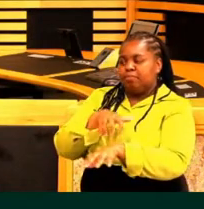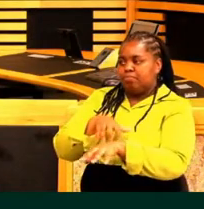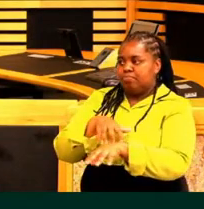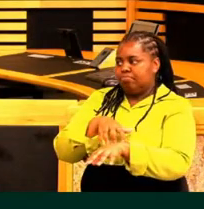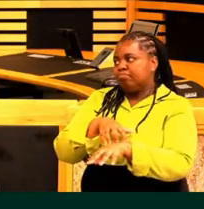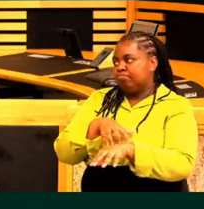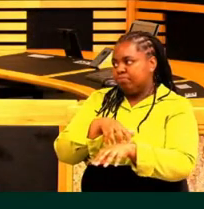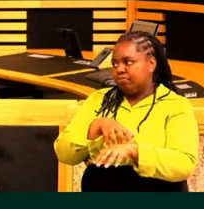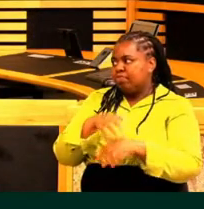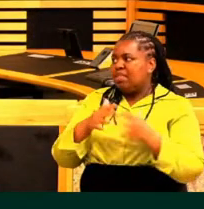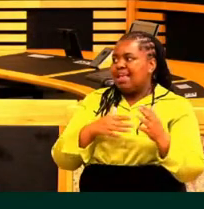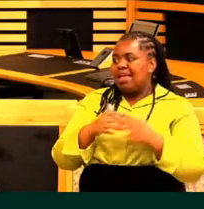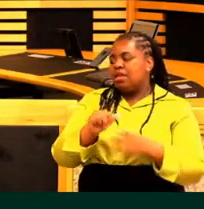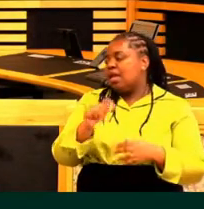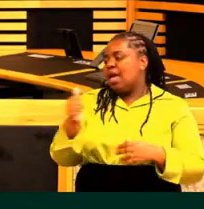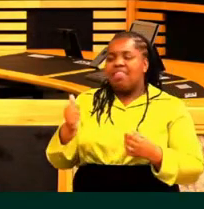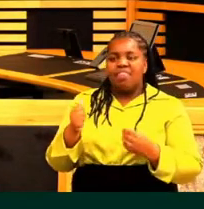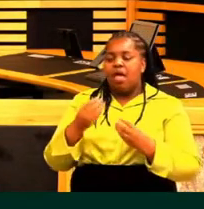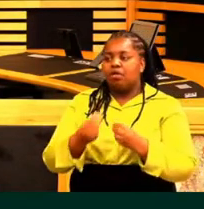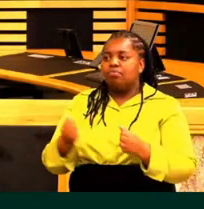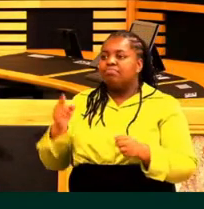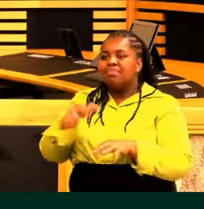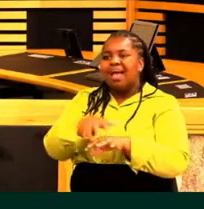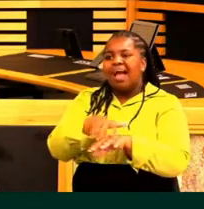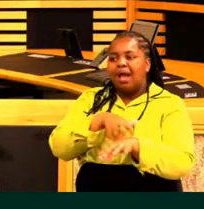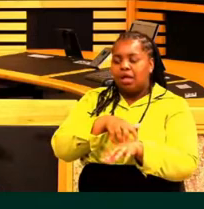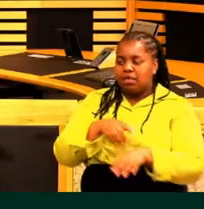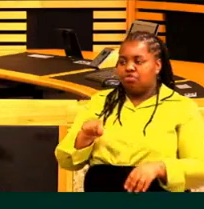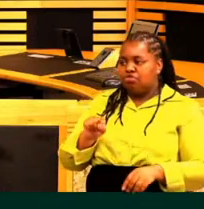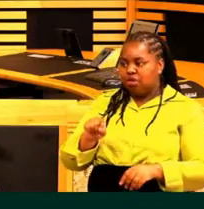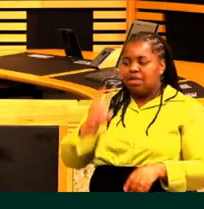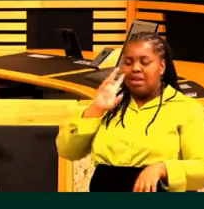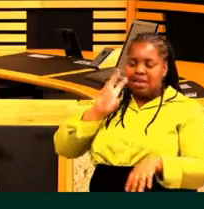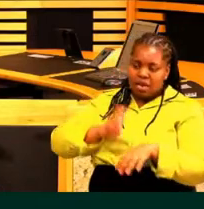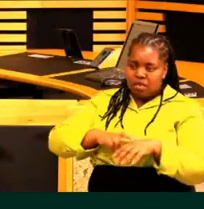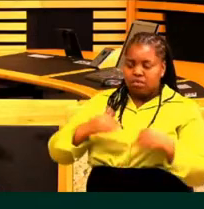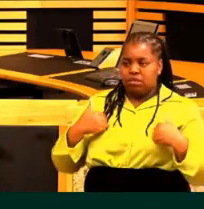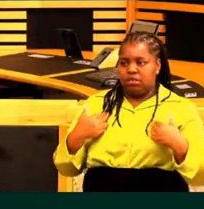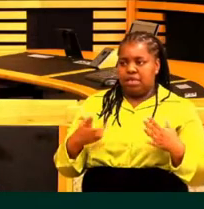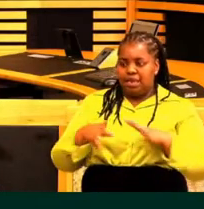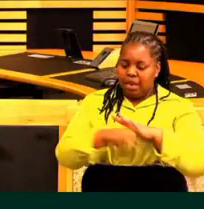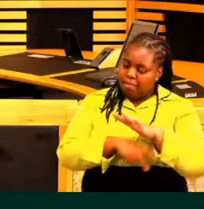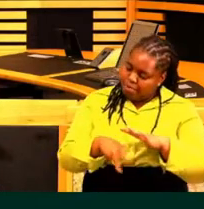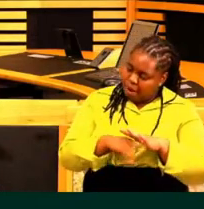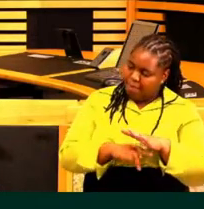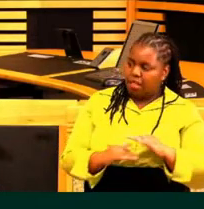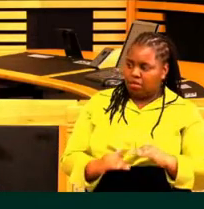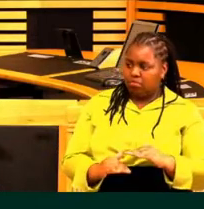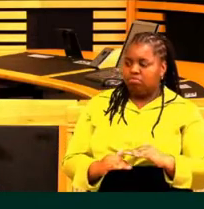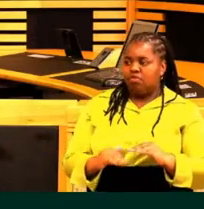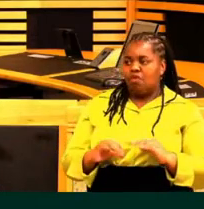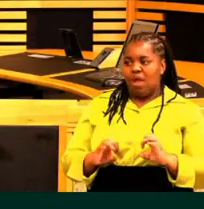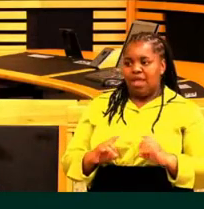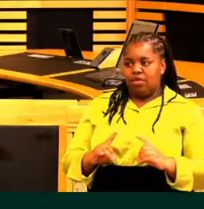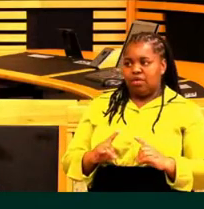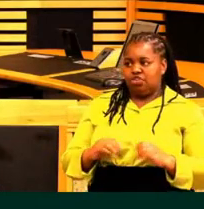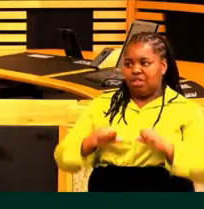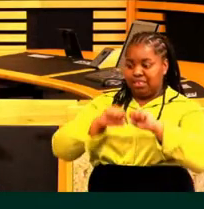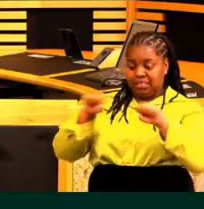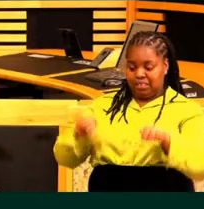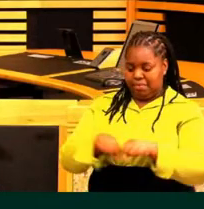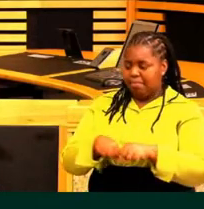like any other Revolution yeah cultural revolution needs to start from the primary essence of our educational system